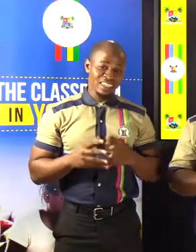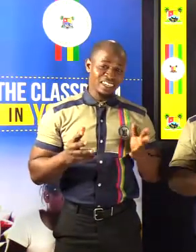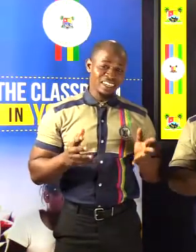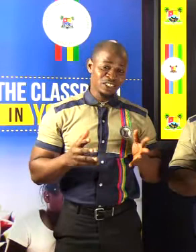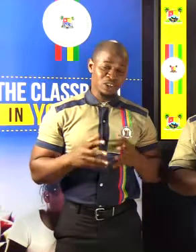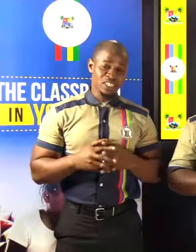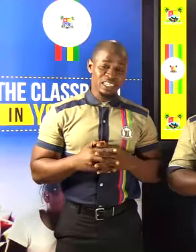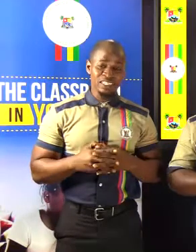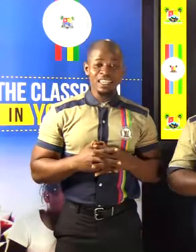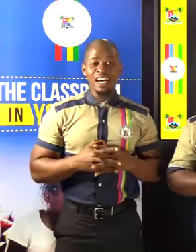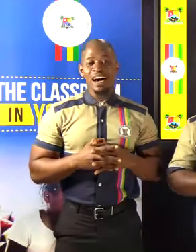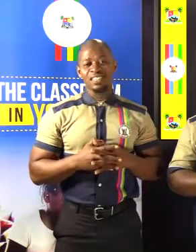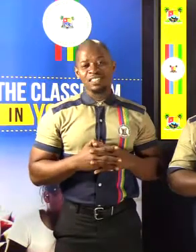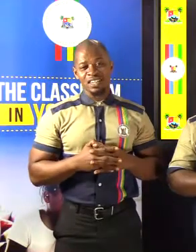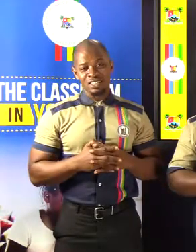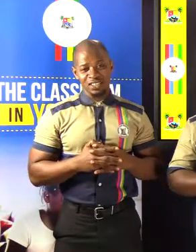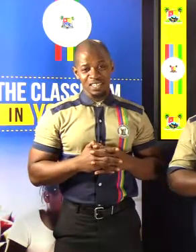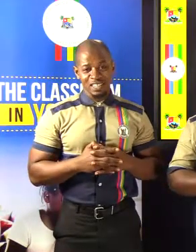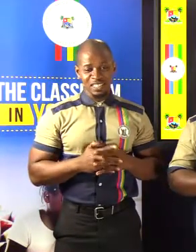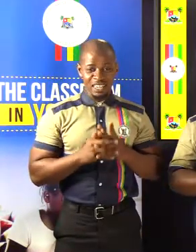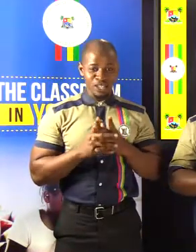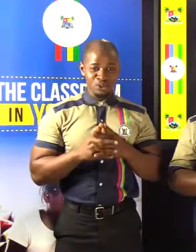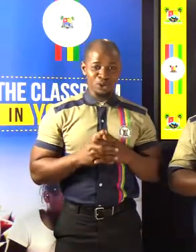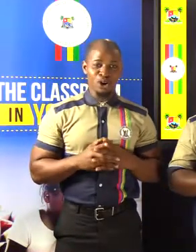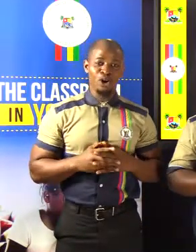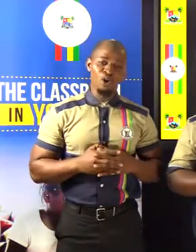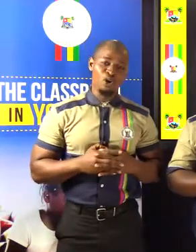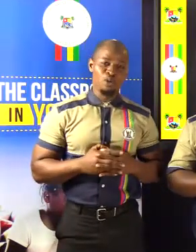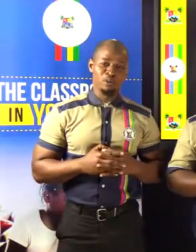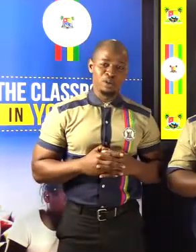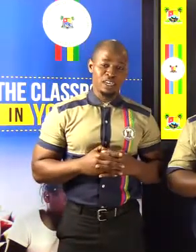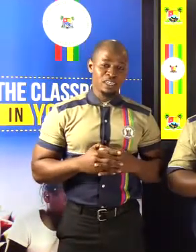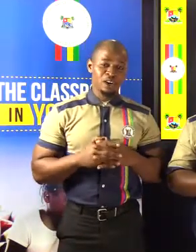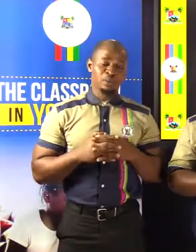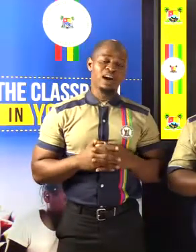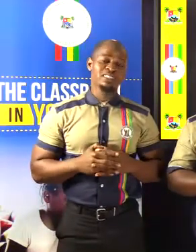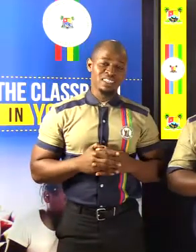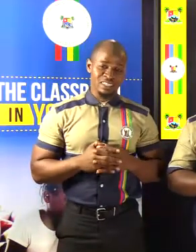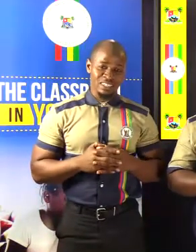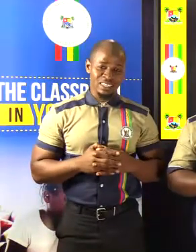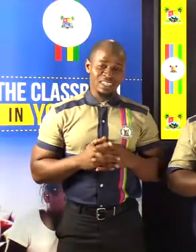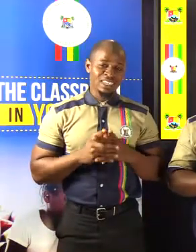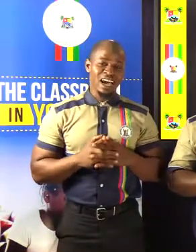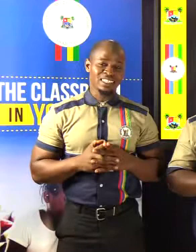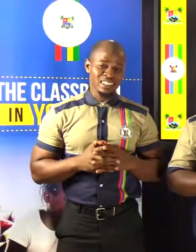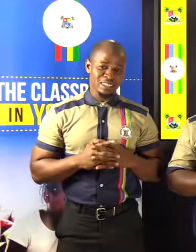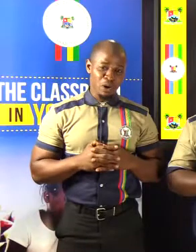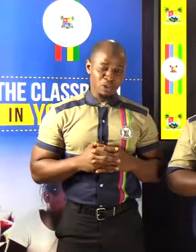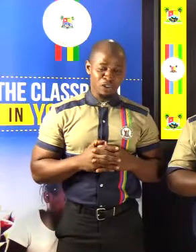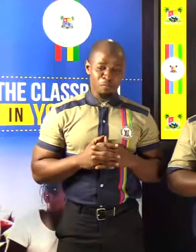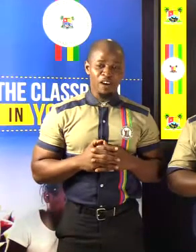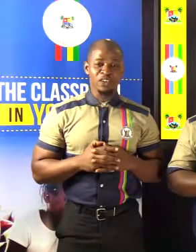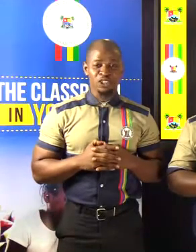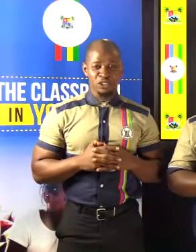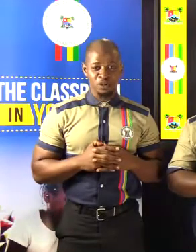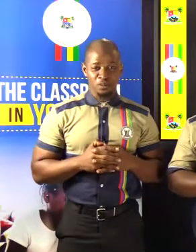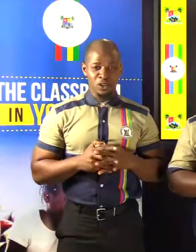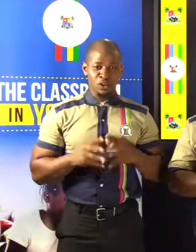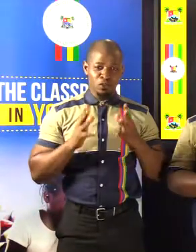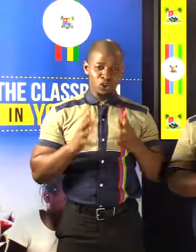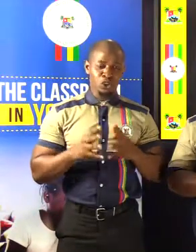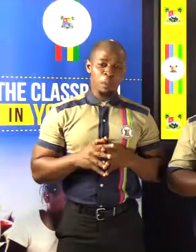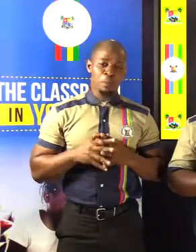mathematics, English studies, and general studies into your home. Now practice, that is the mother of